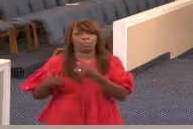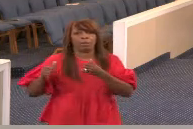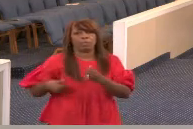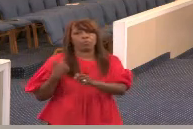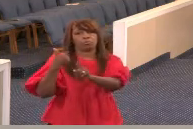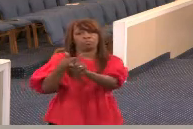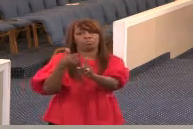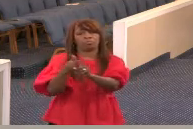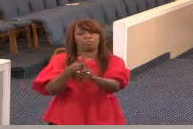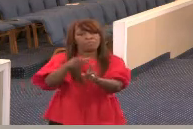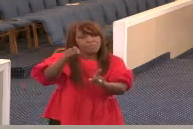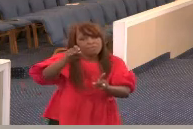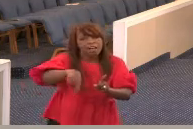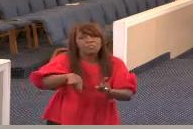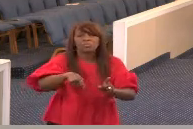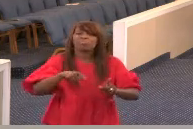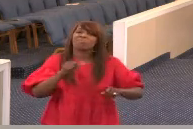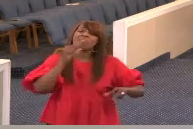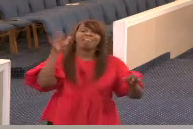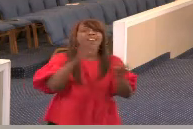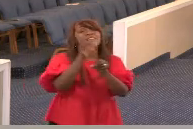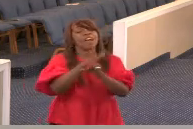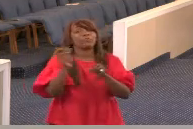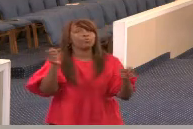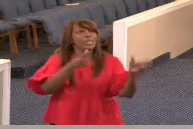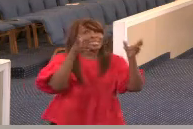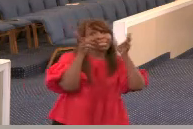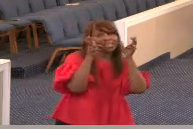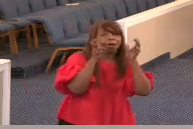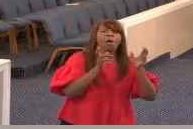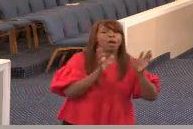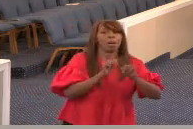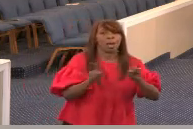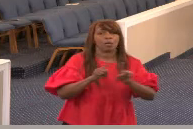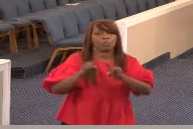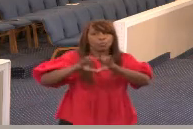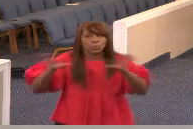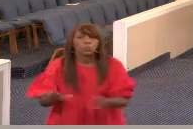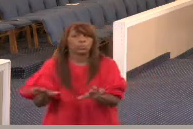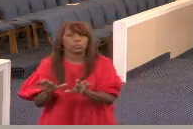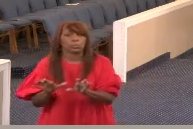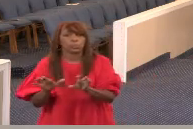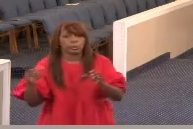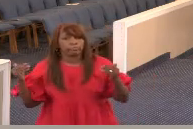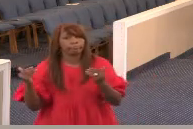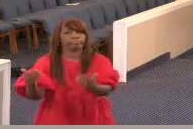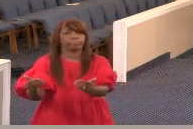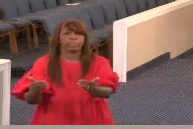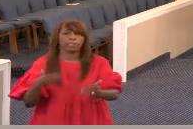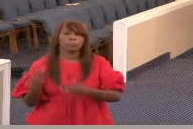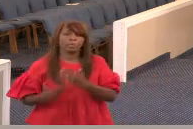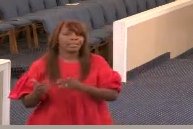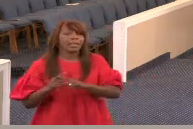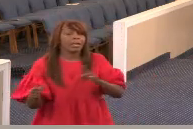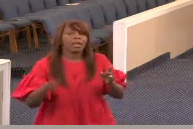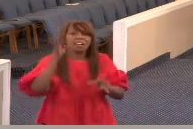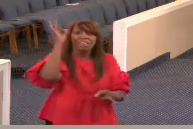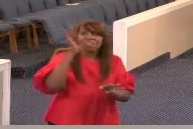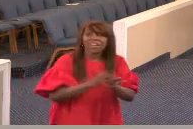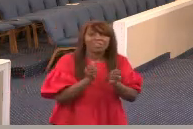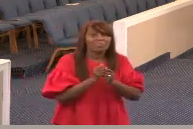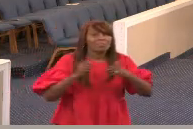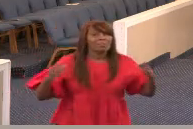That it's not enough to just hear it, that you got to do something. Faith without works is